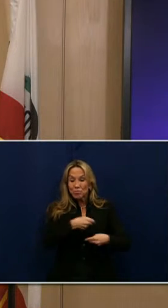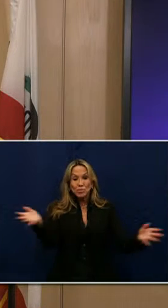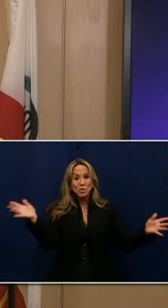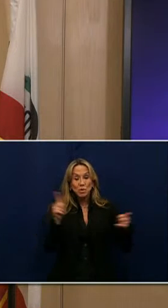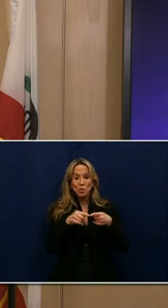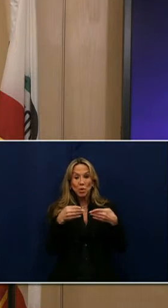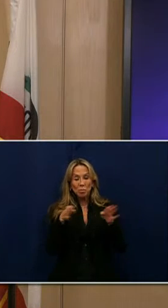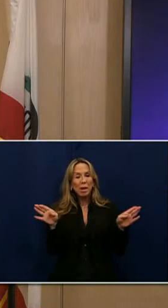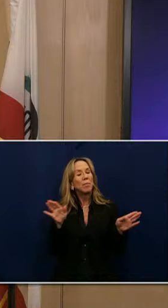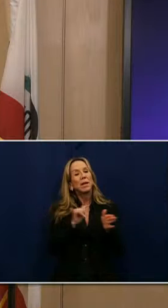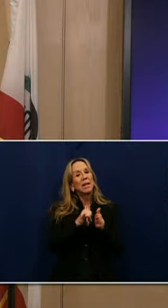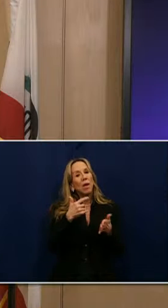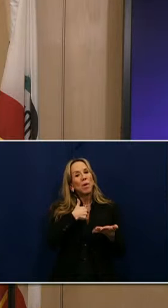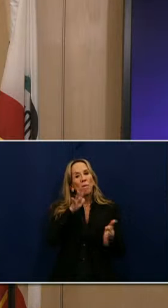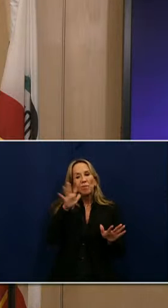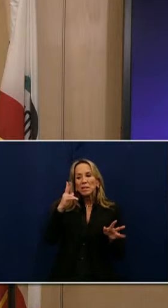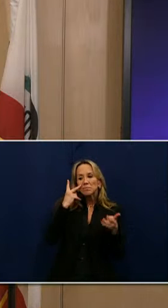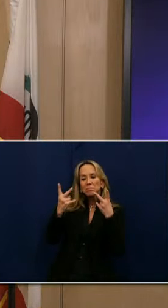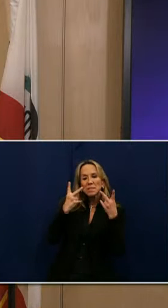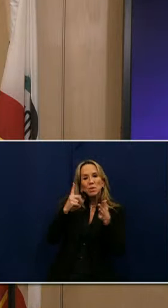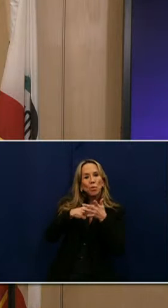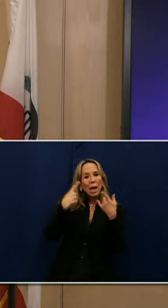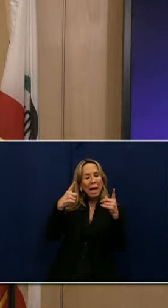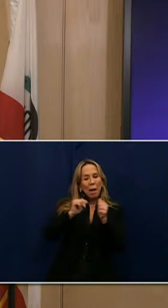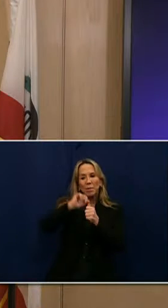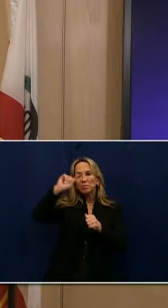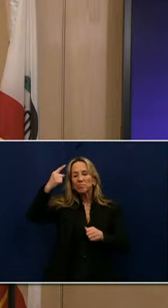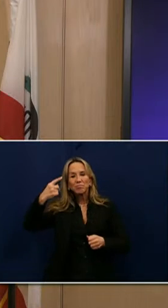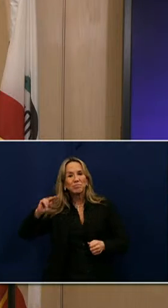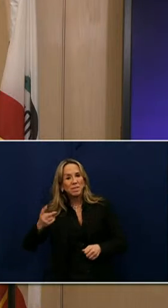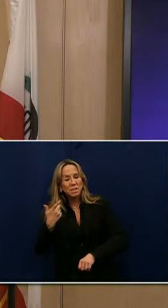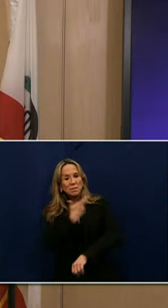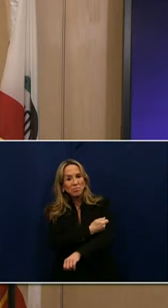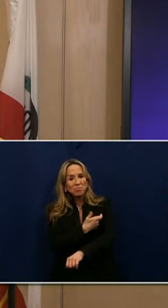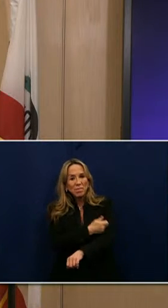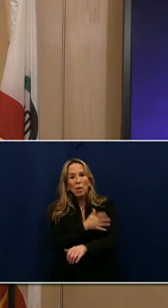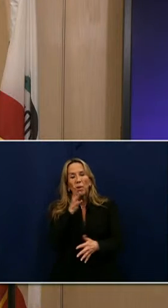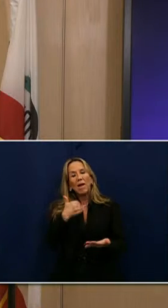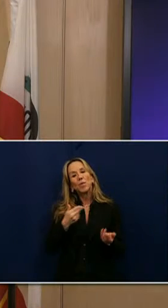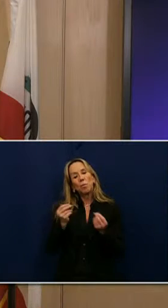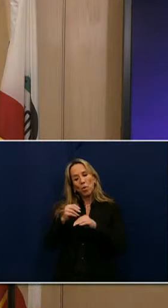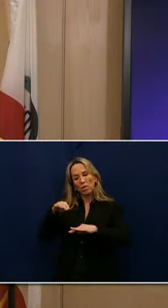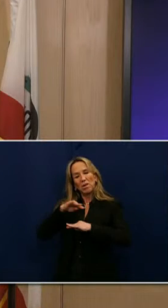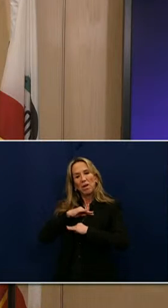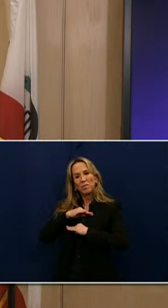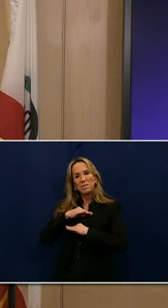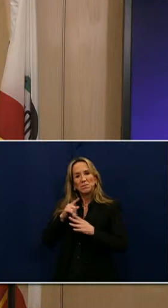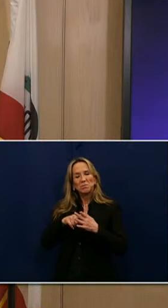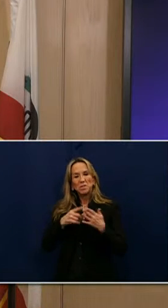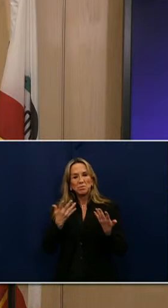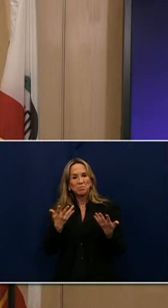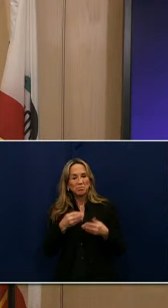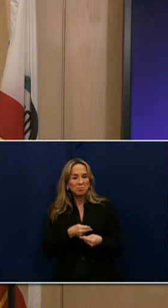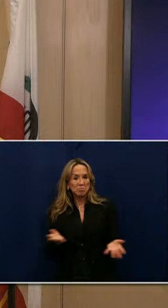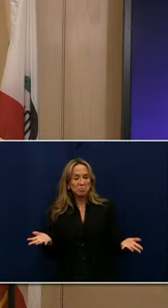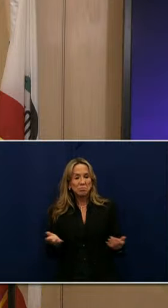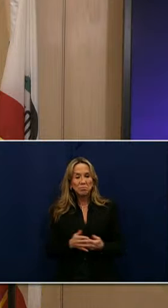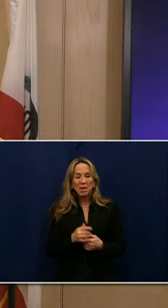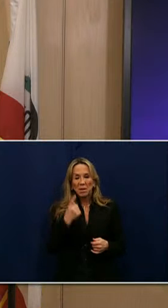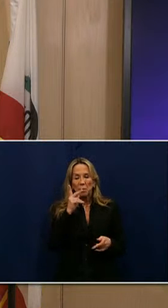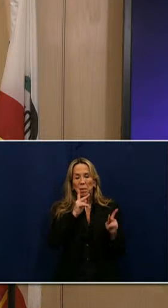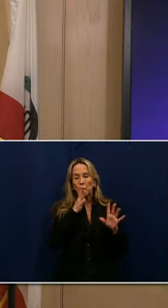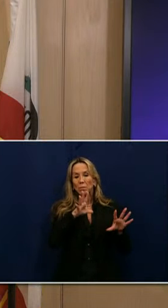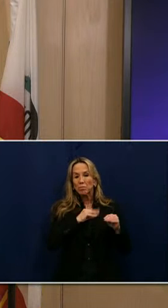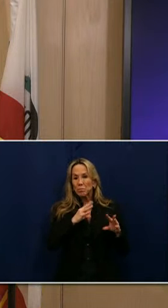to build confidence, to collaborate. We have a clinical advisory group working with medical experts. We have community advisory groups.